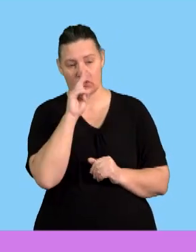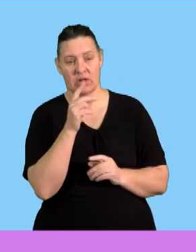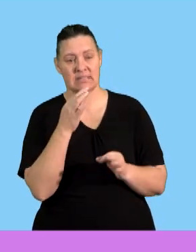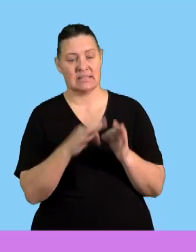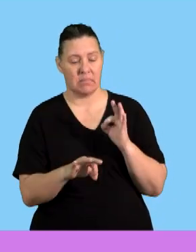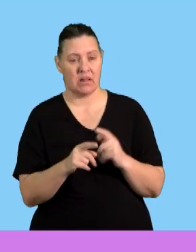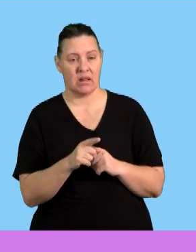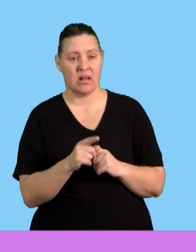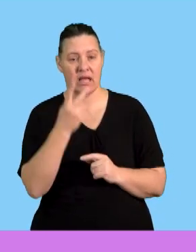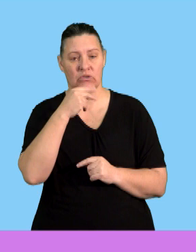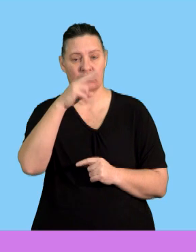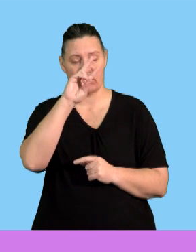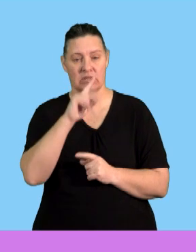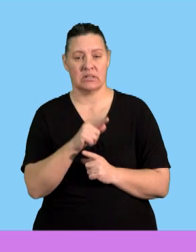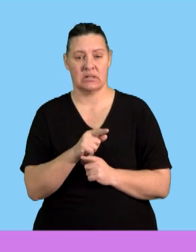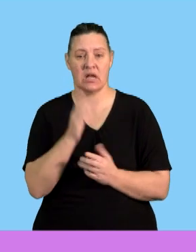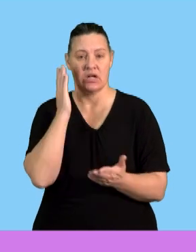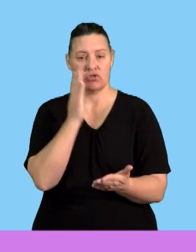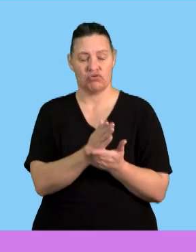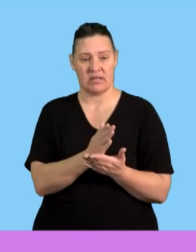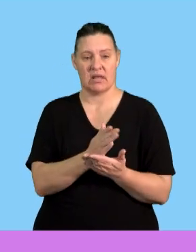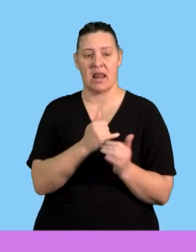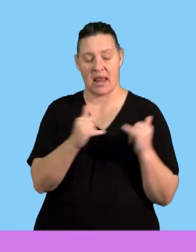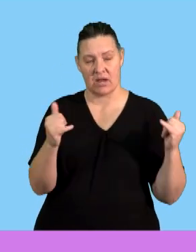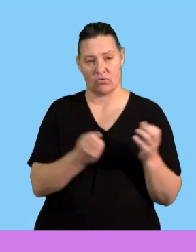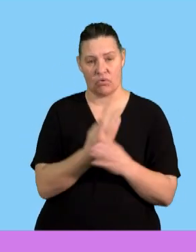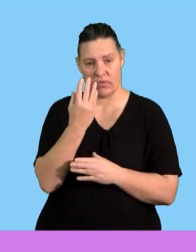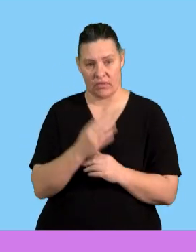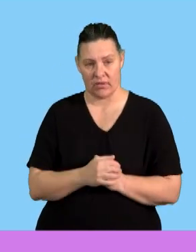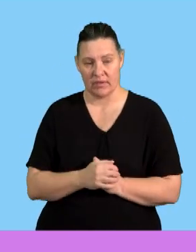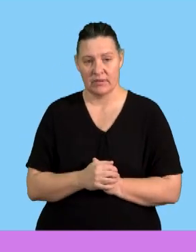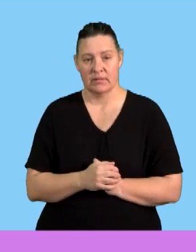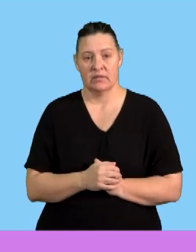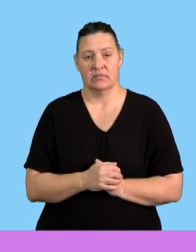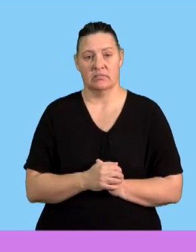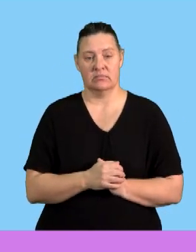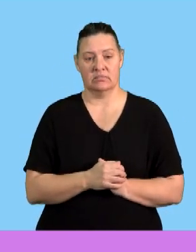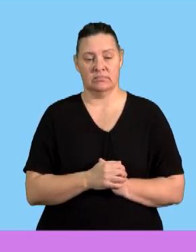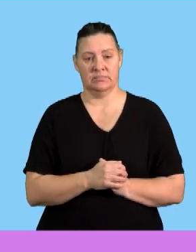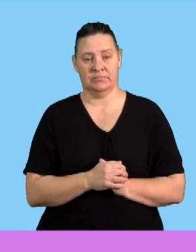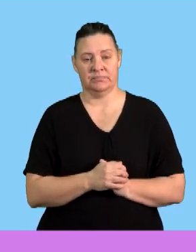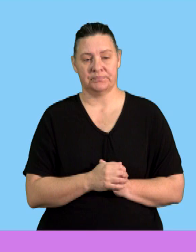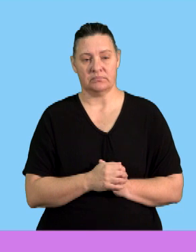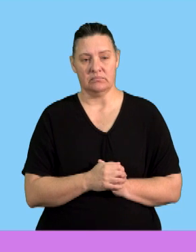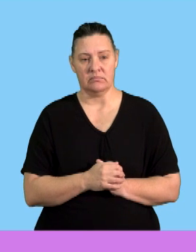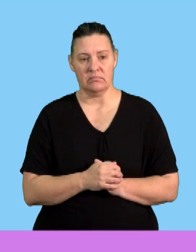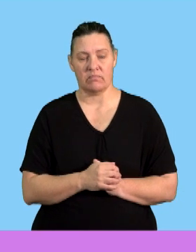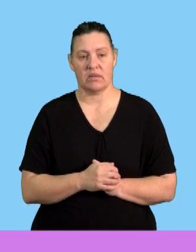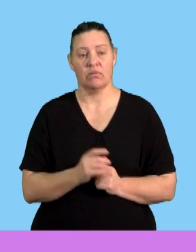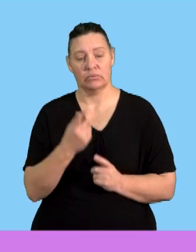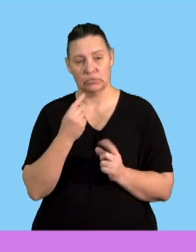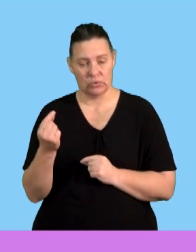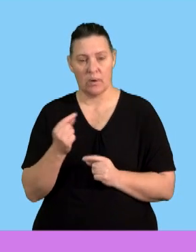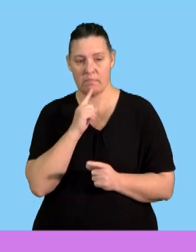is interpreted as straight line growth, meaning when you do a graph, it will be